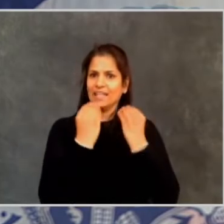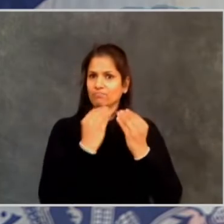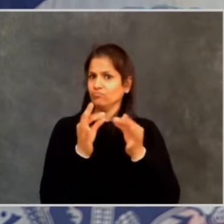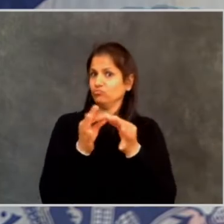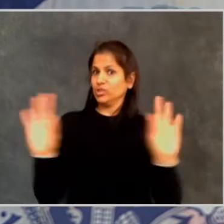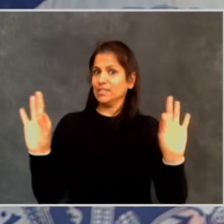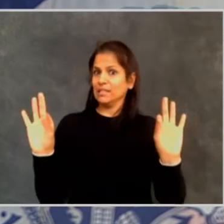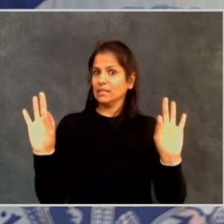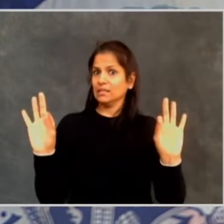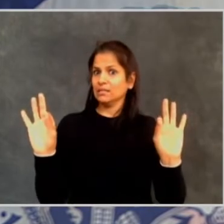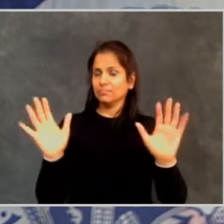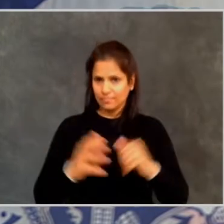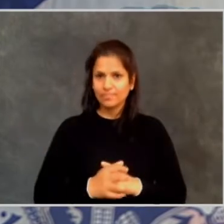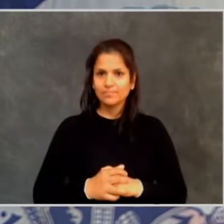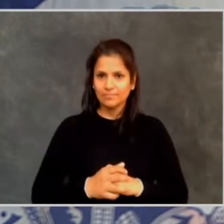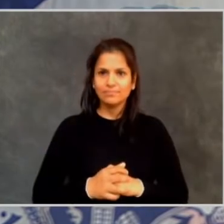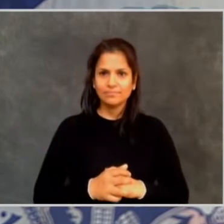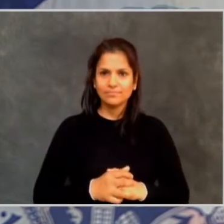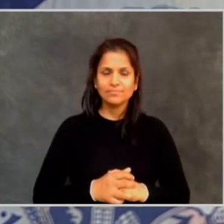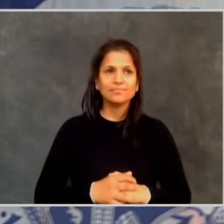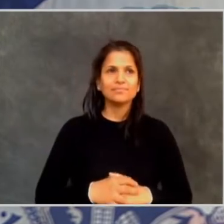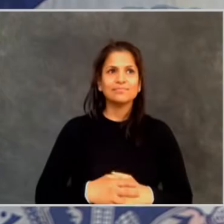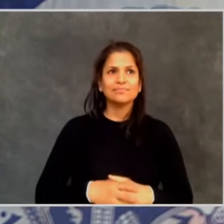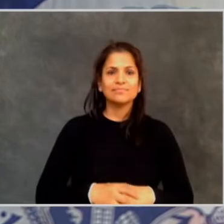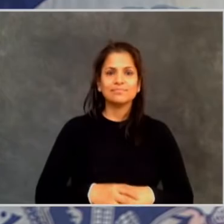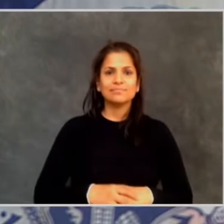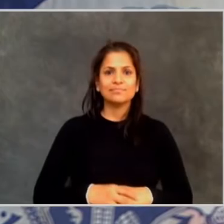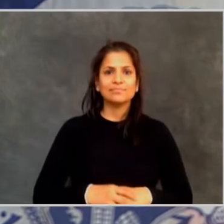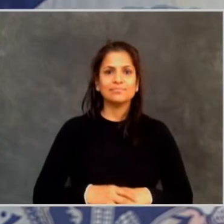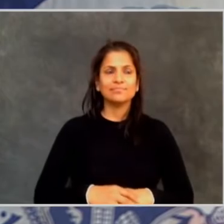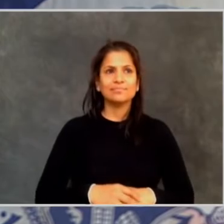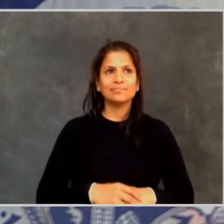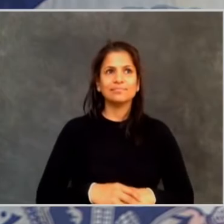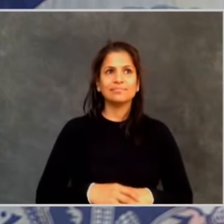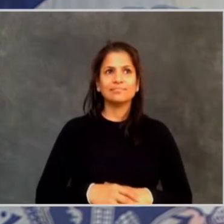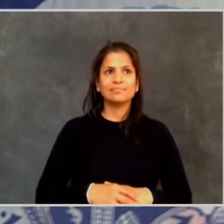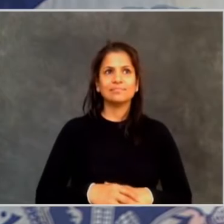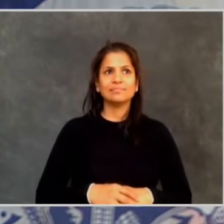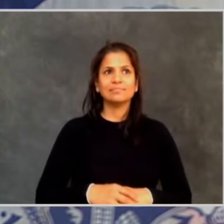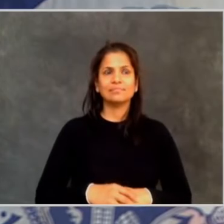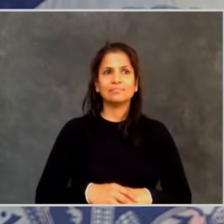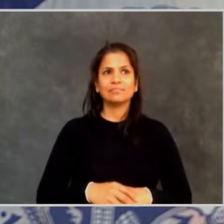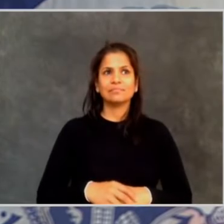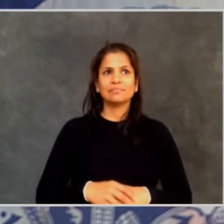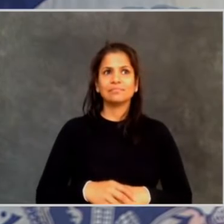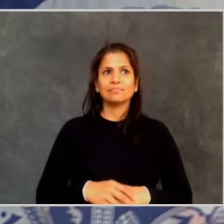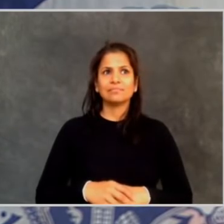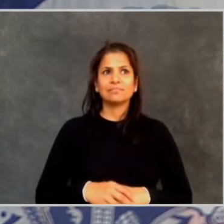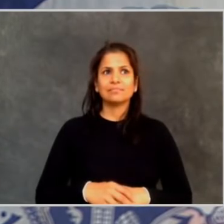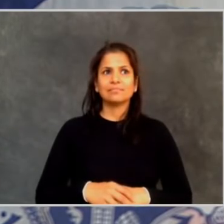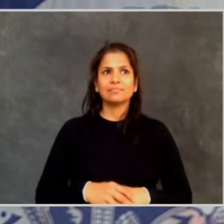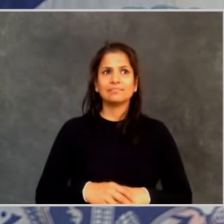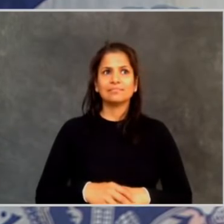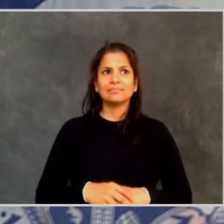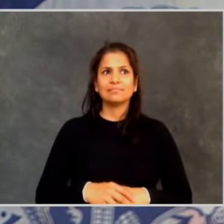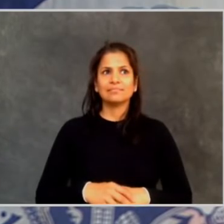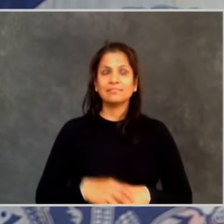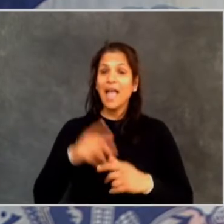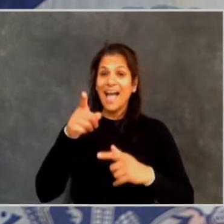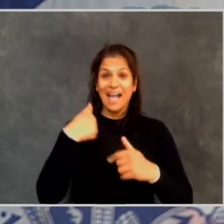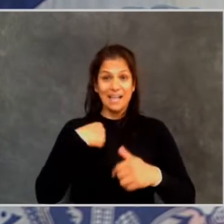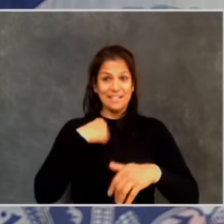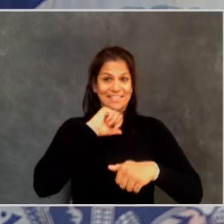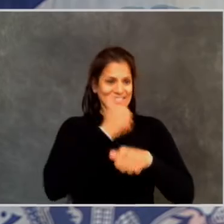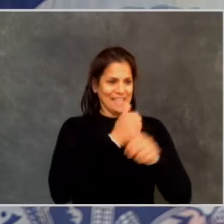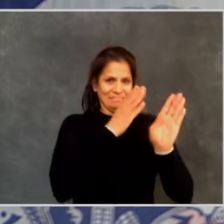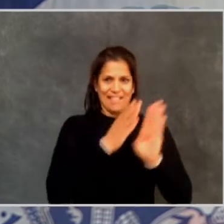equation. But I think we're going to even have to go farther than that. We're definitely going to be supporting in a variety of ways, local food